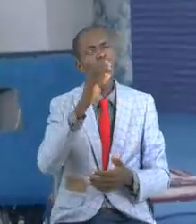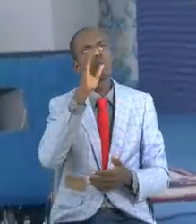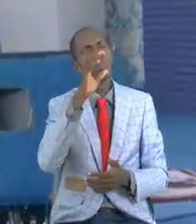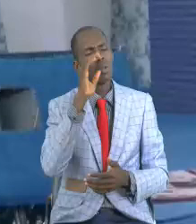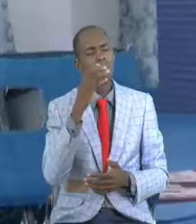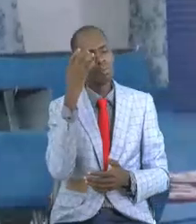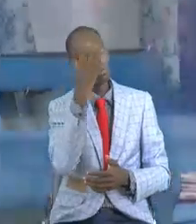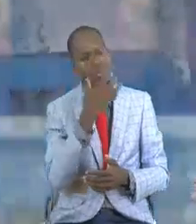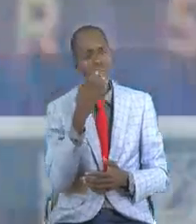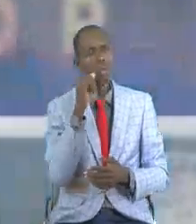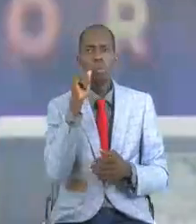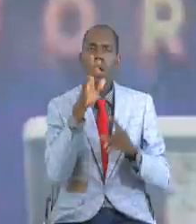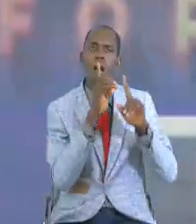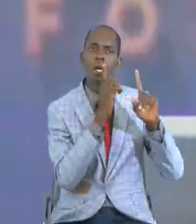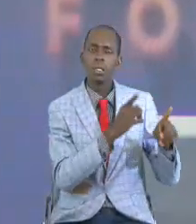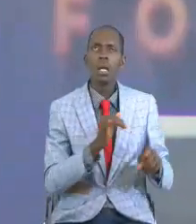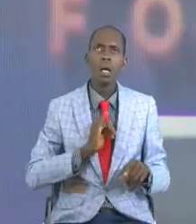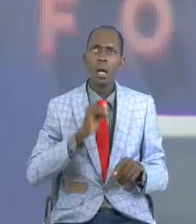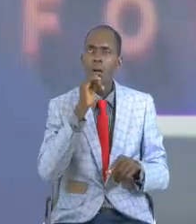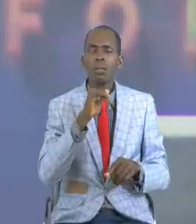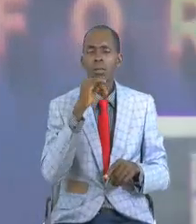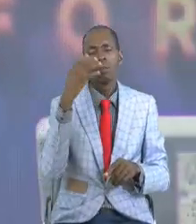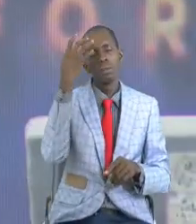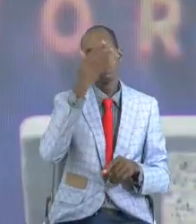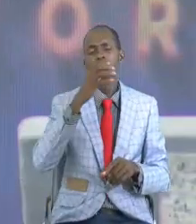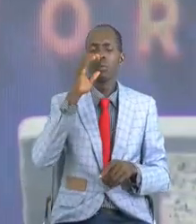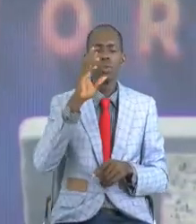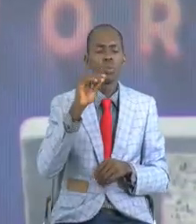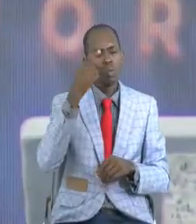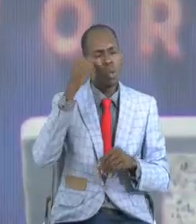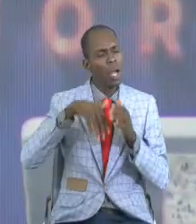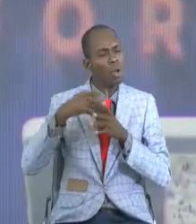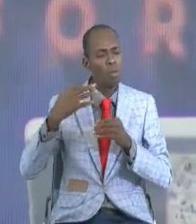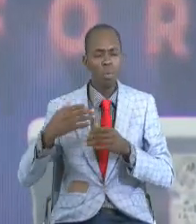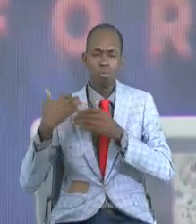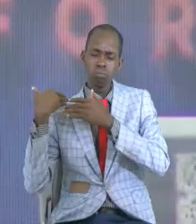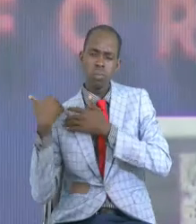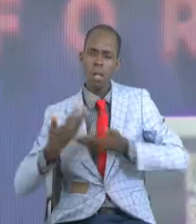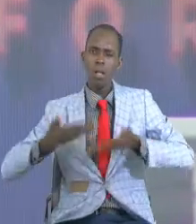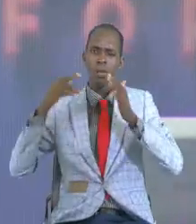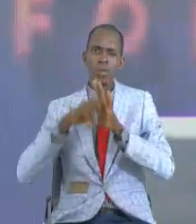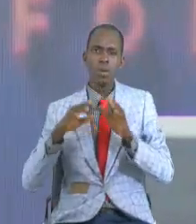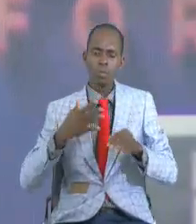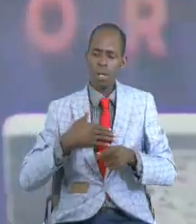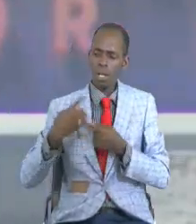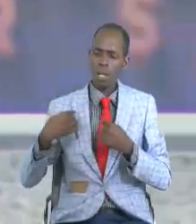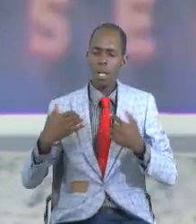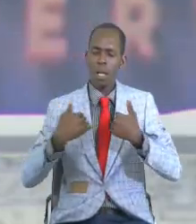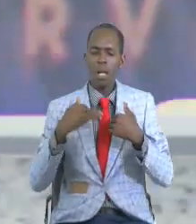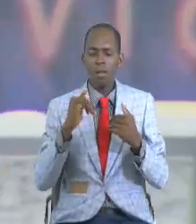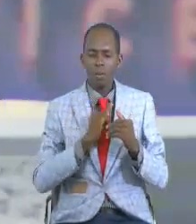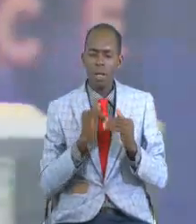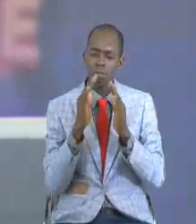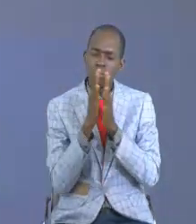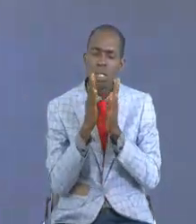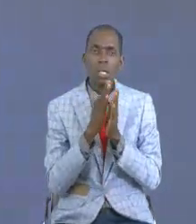said, I'm not drunk, because out of the burden and the sorrow of my heart have I spoken. And then Eli